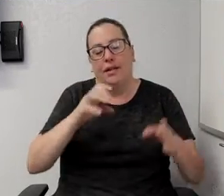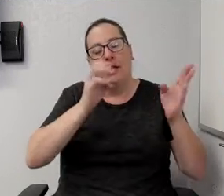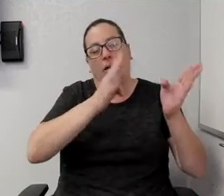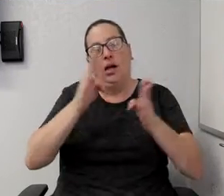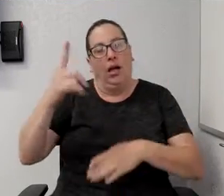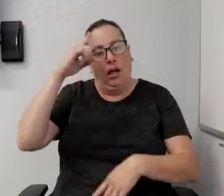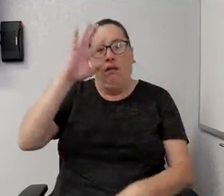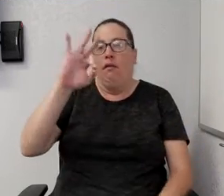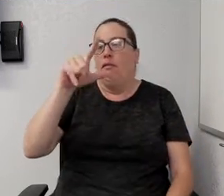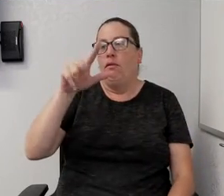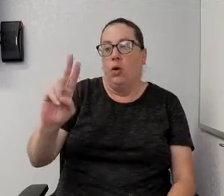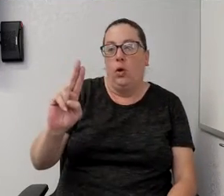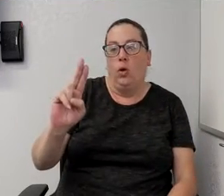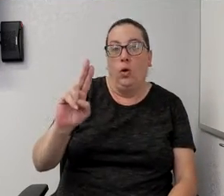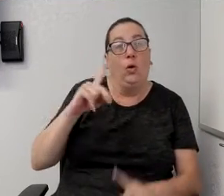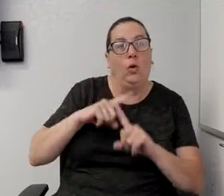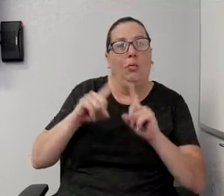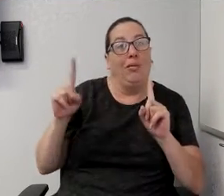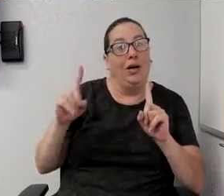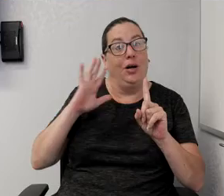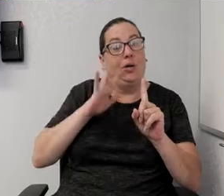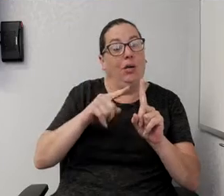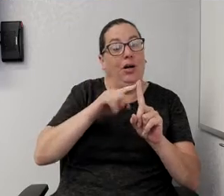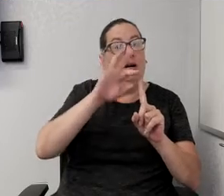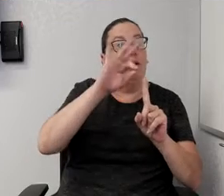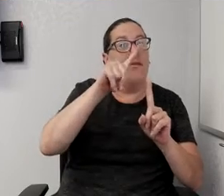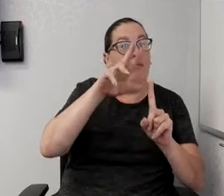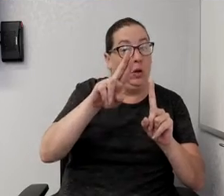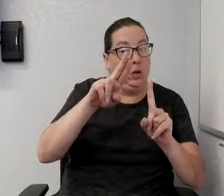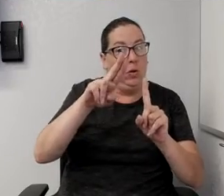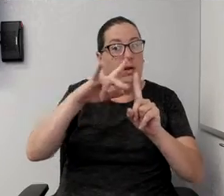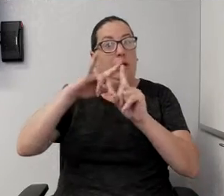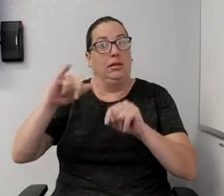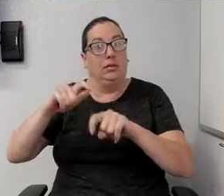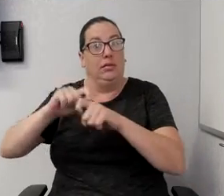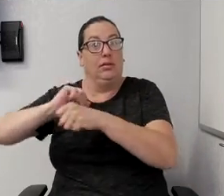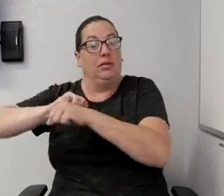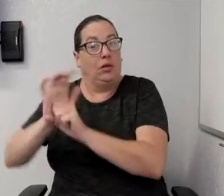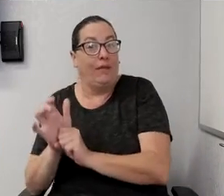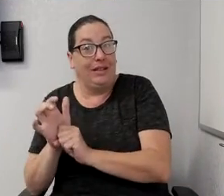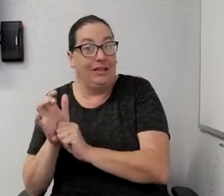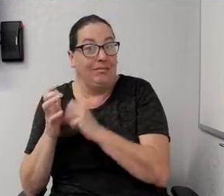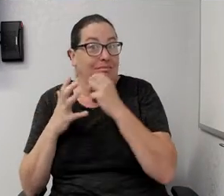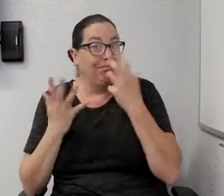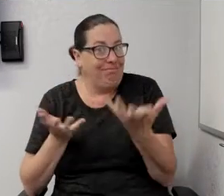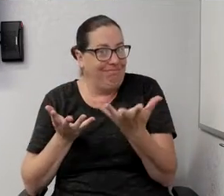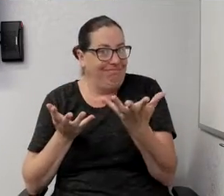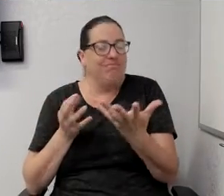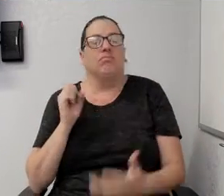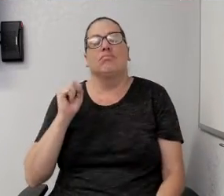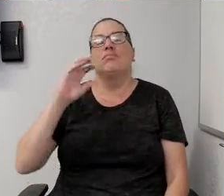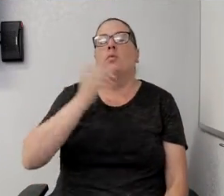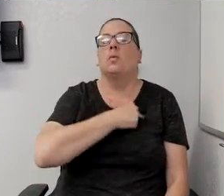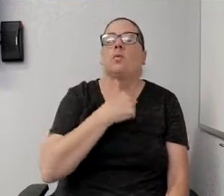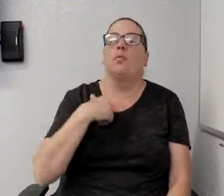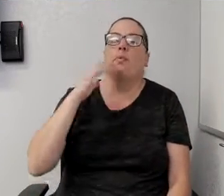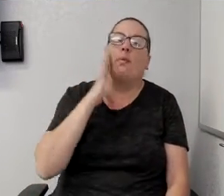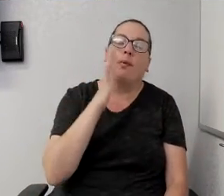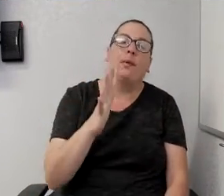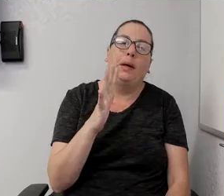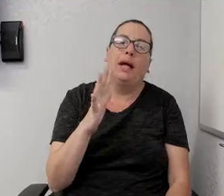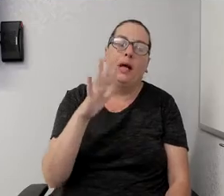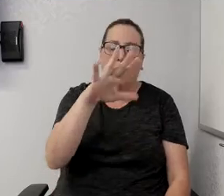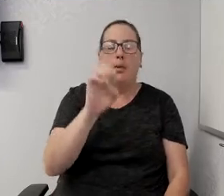coming, but will it be accompanied by coronavirus at the same time? So we will be much